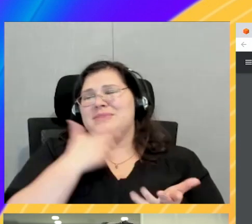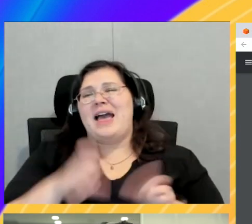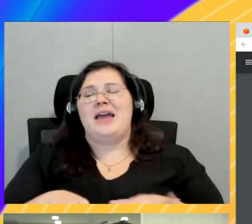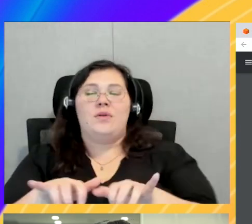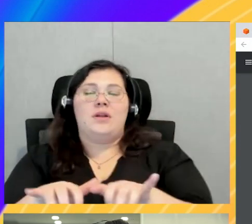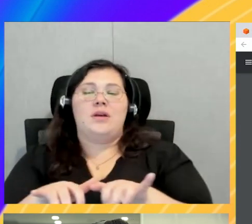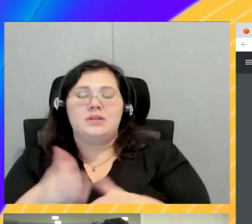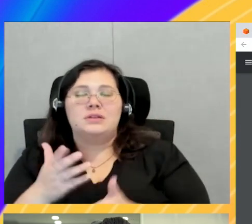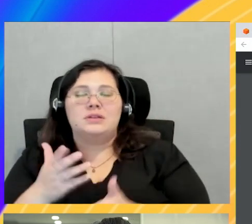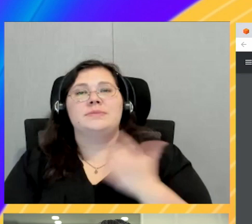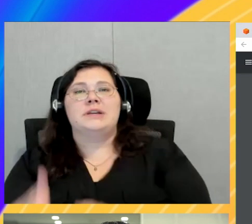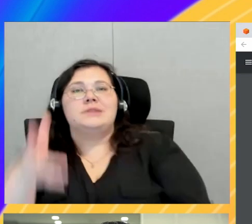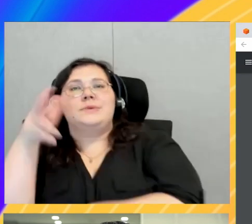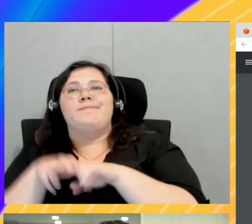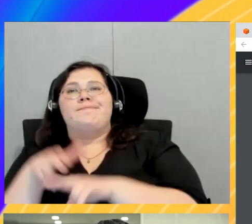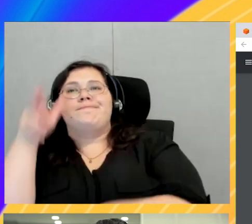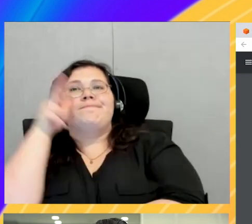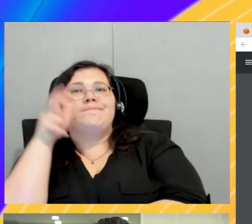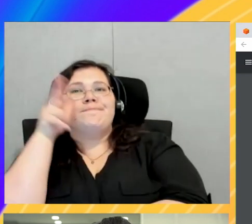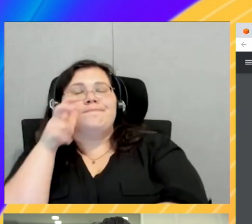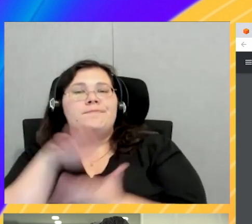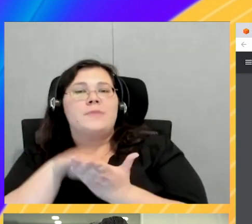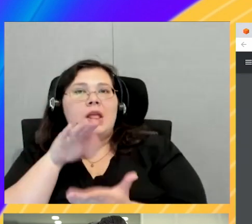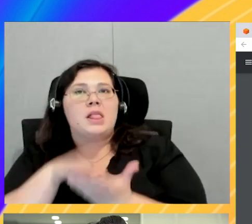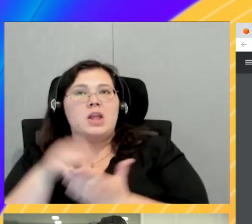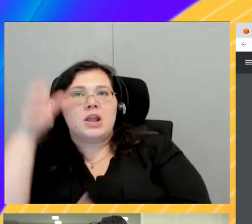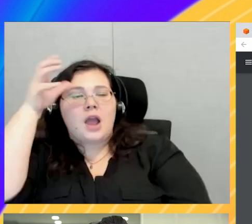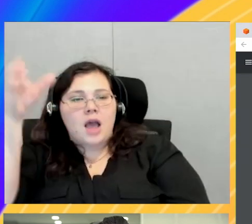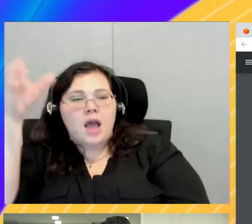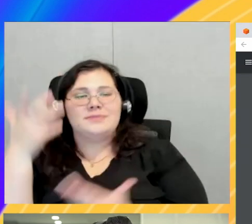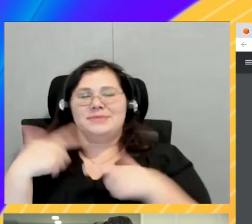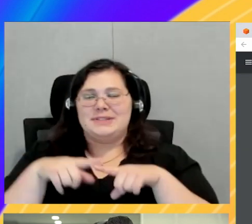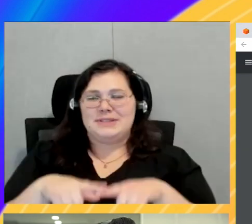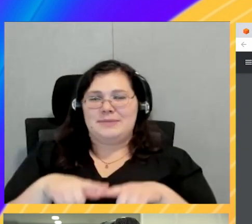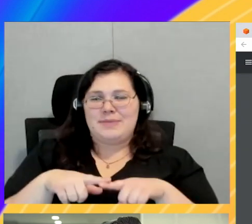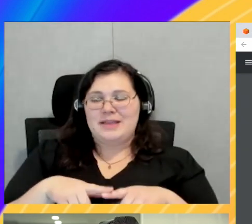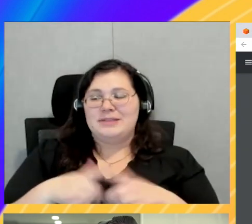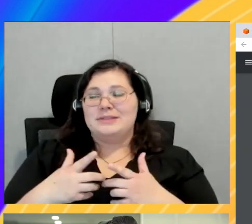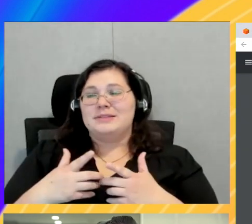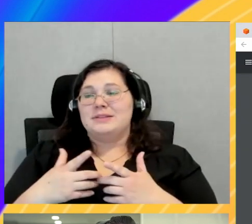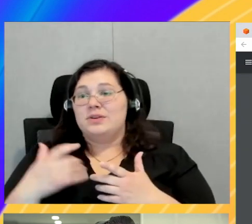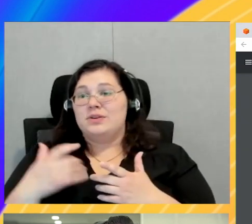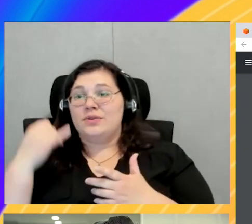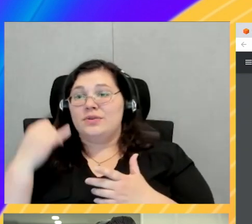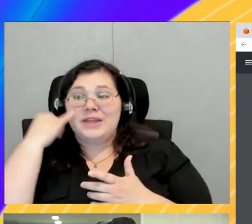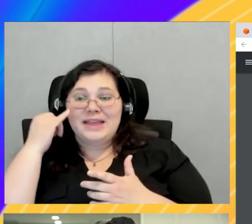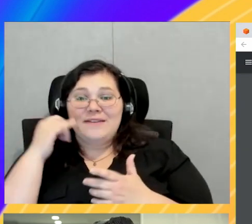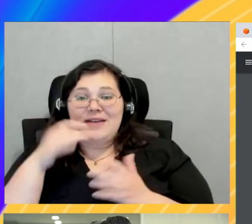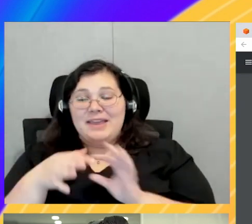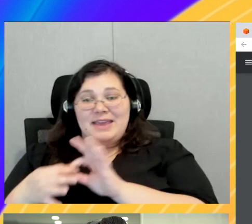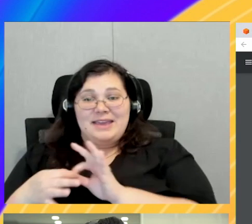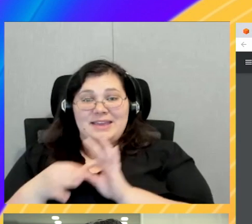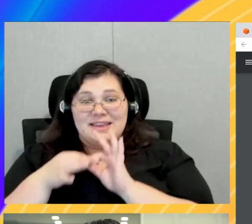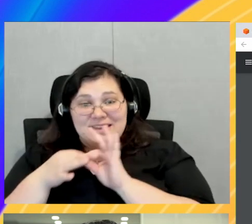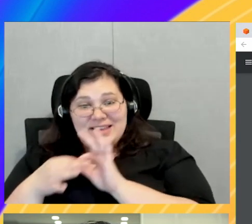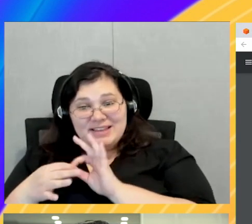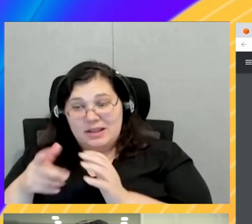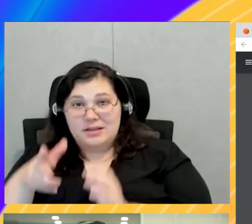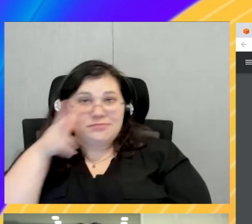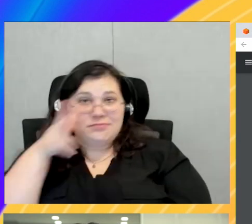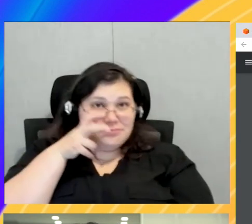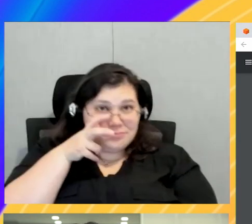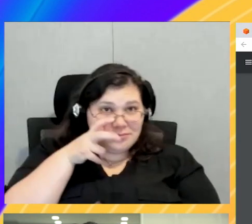listening and learning more concepts. But then if I'm also able to then tie it up with a hands-on workshop to kind of solidify